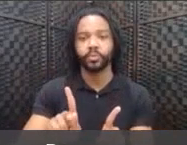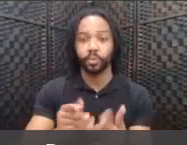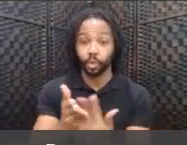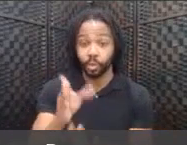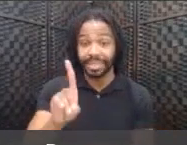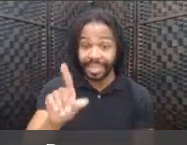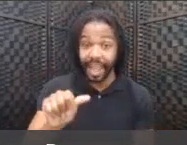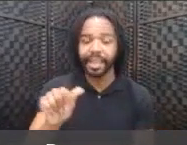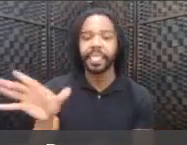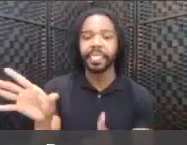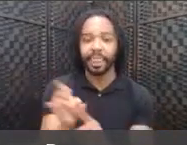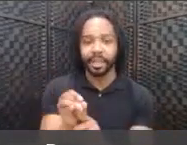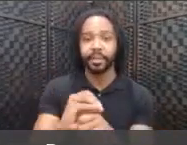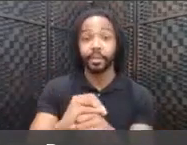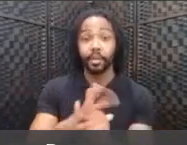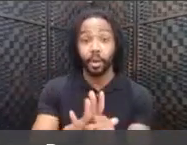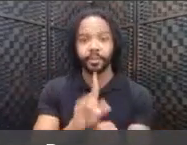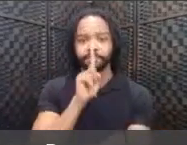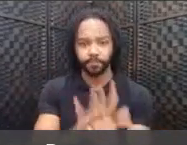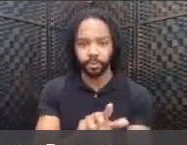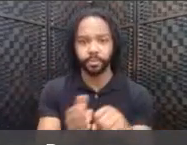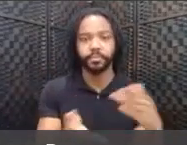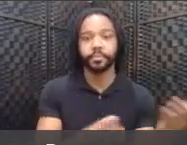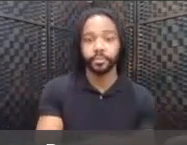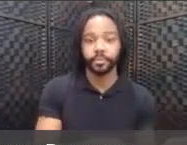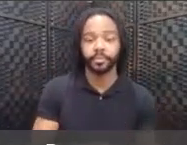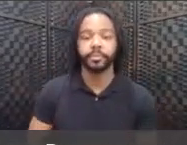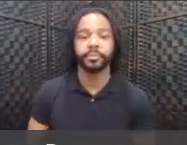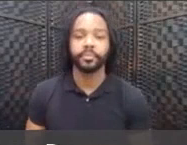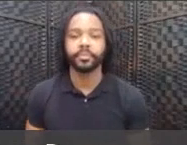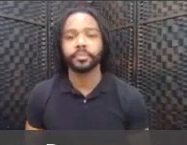contracted COVID and had a confirmed COVID death.